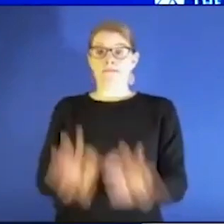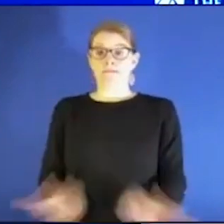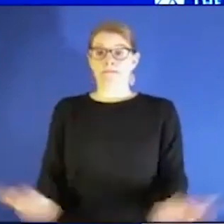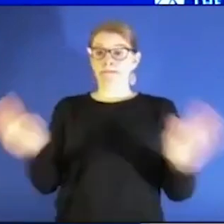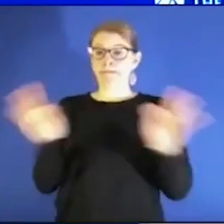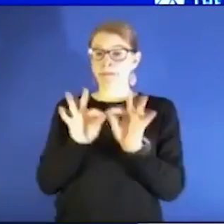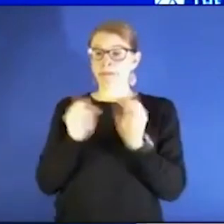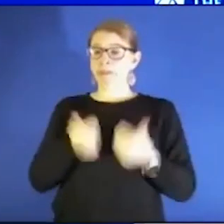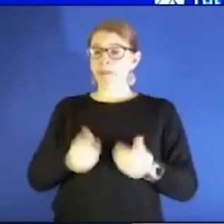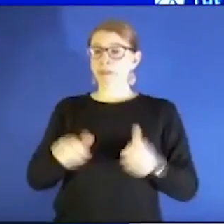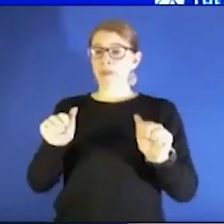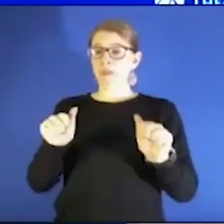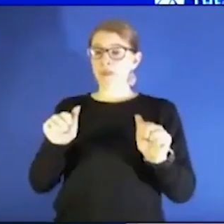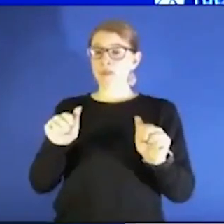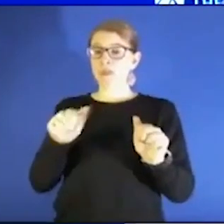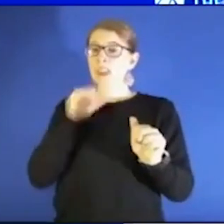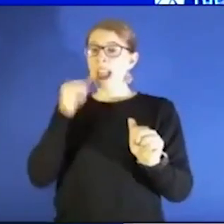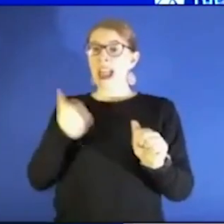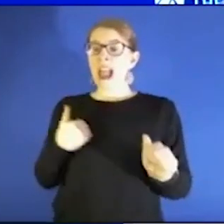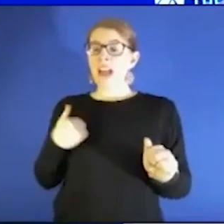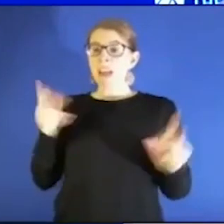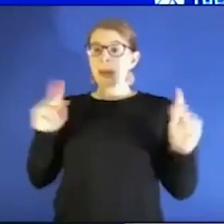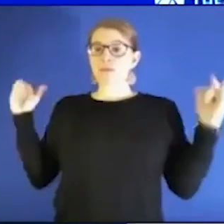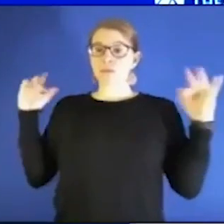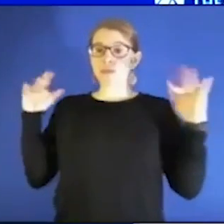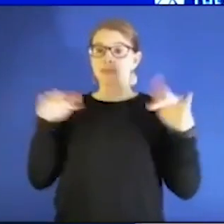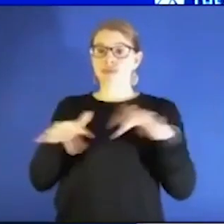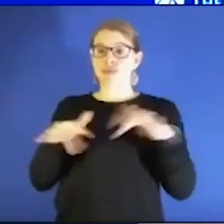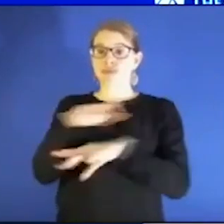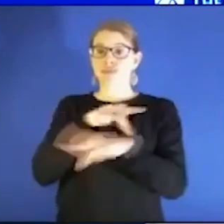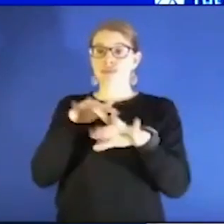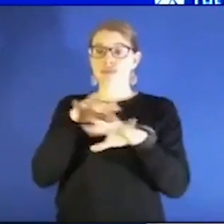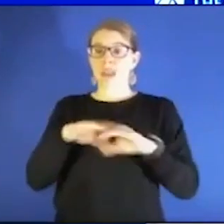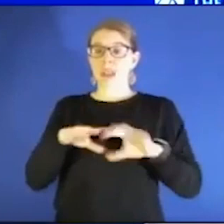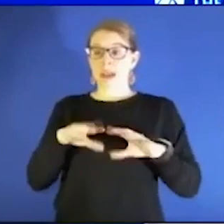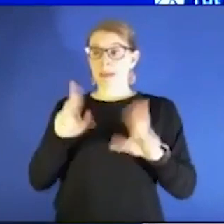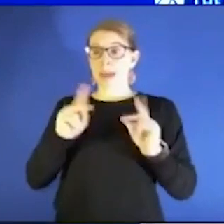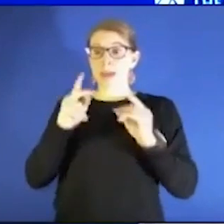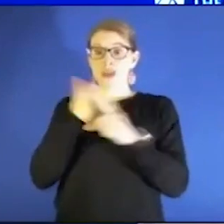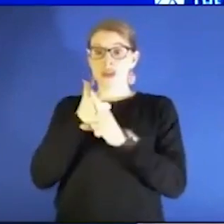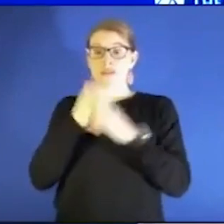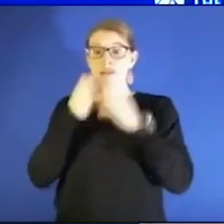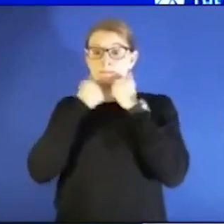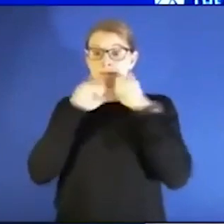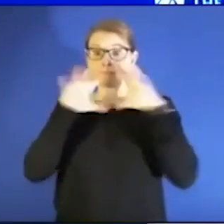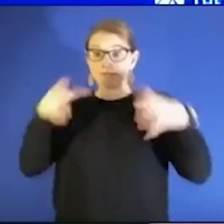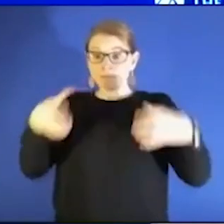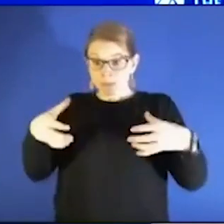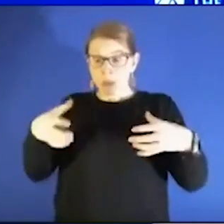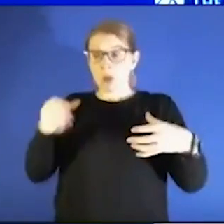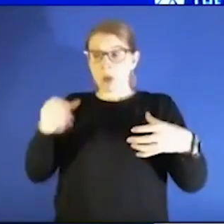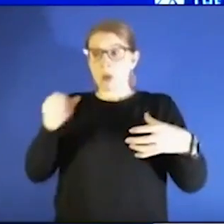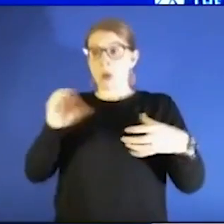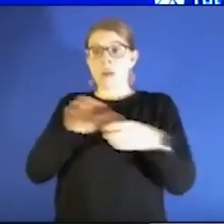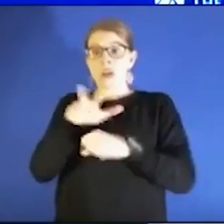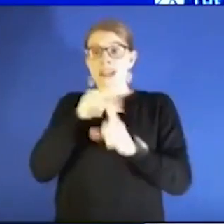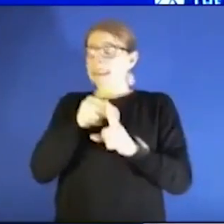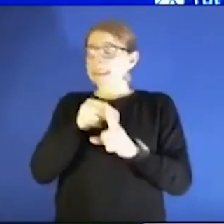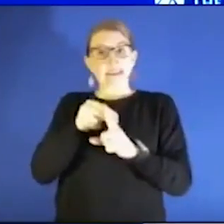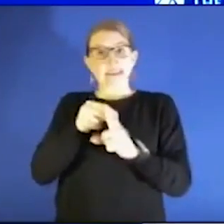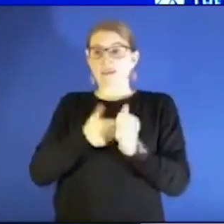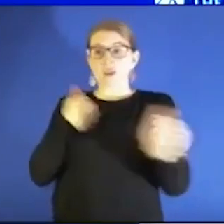and not to have those gatherings or meet with that bubble that or those people that are fully vaccinated. I think that's just